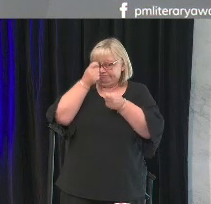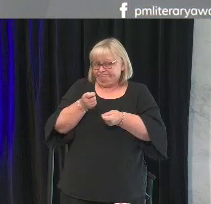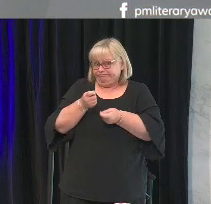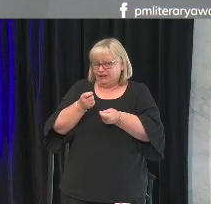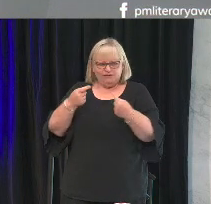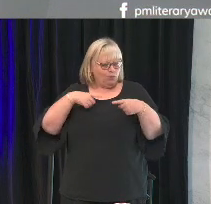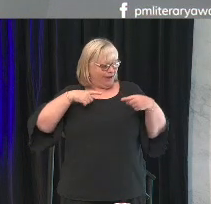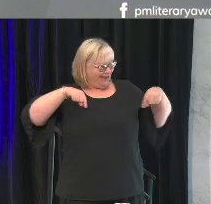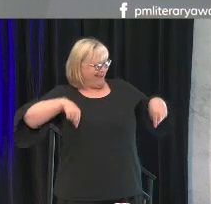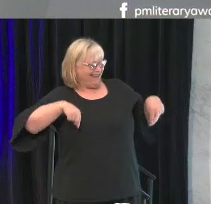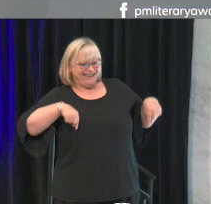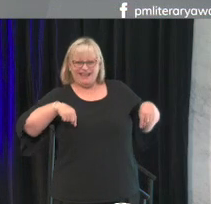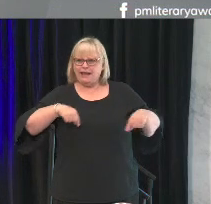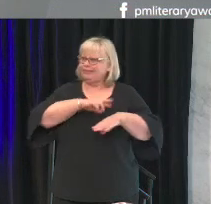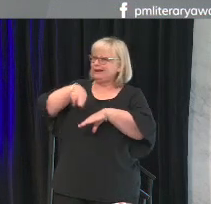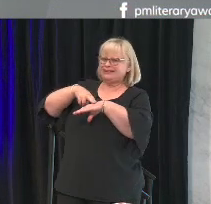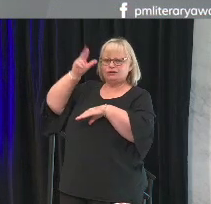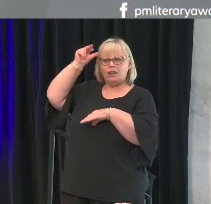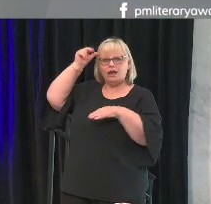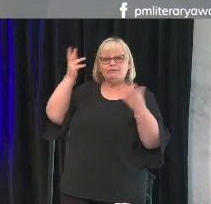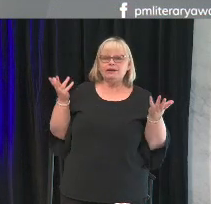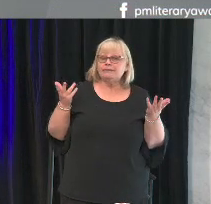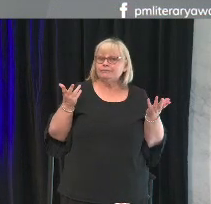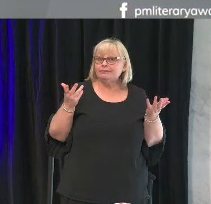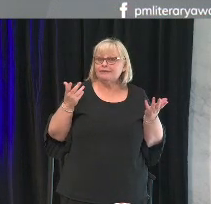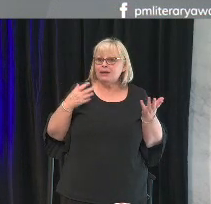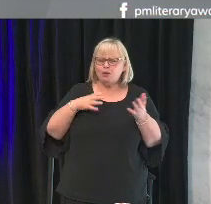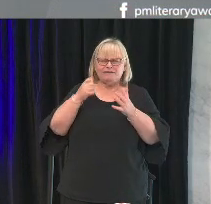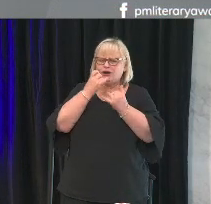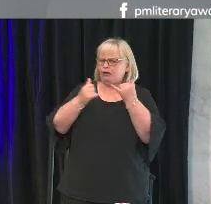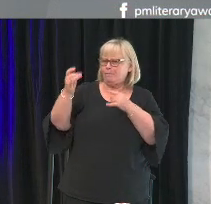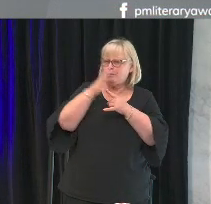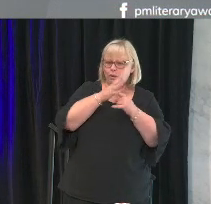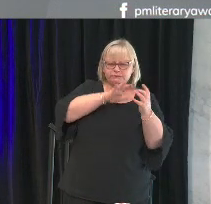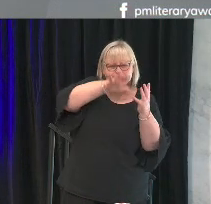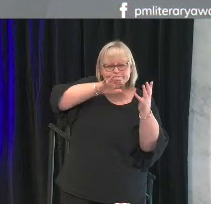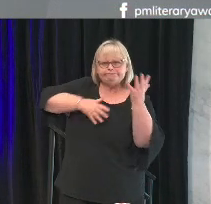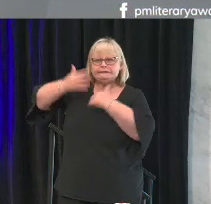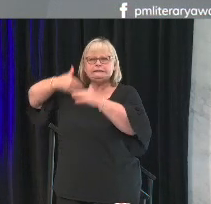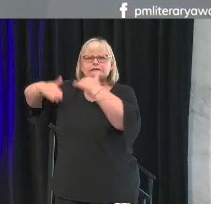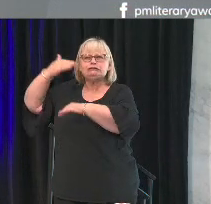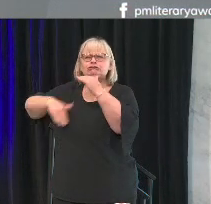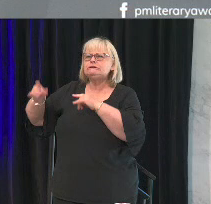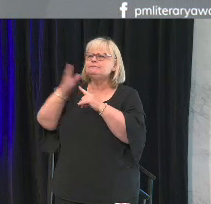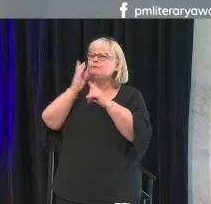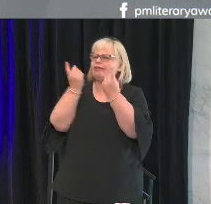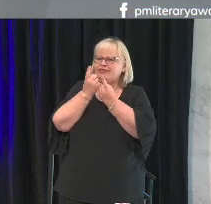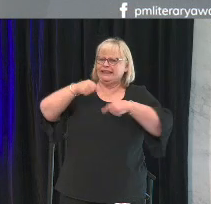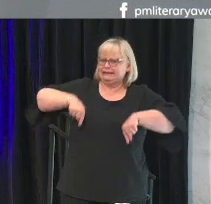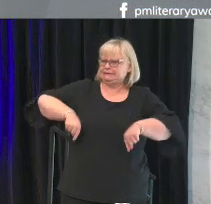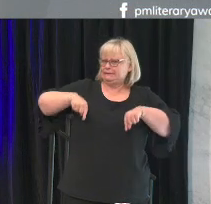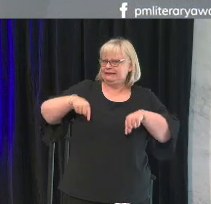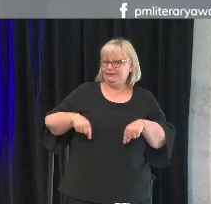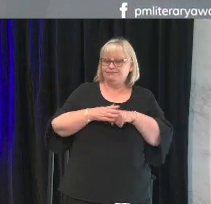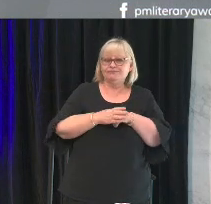being here in the National Library, a repository for important manuscripts and collections of historical significance, and a site